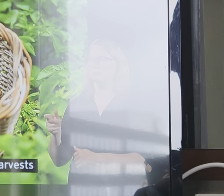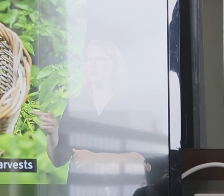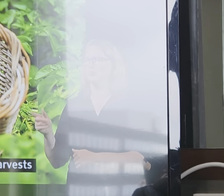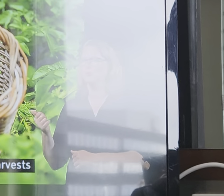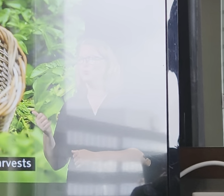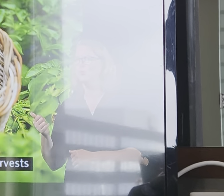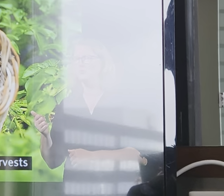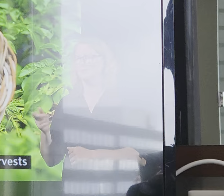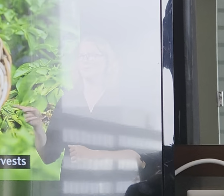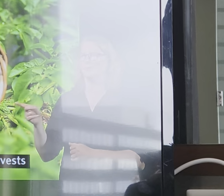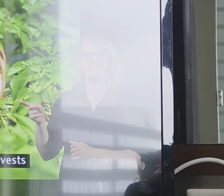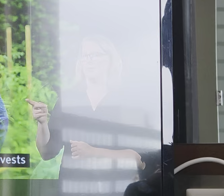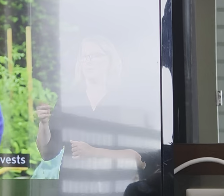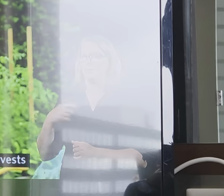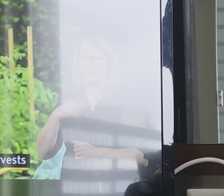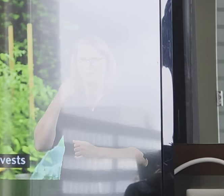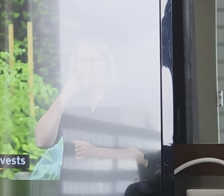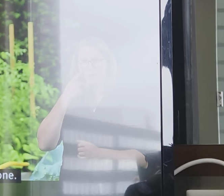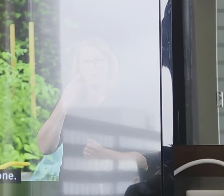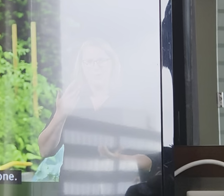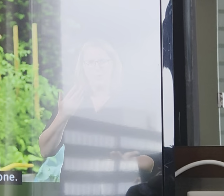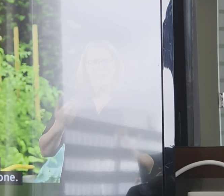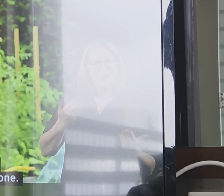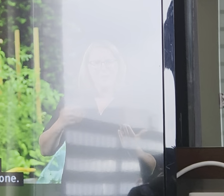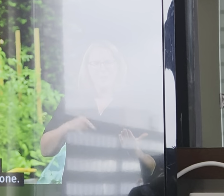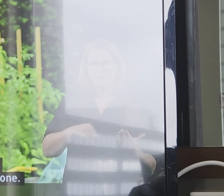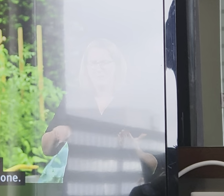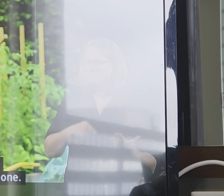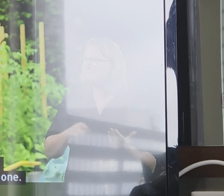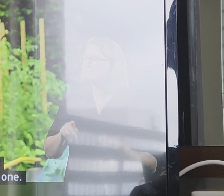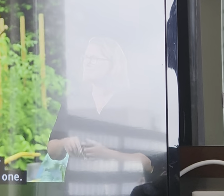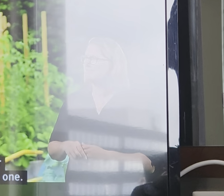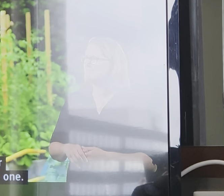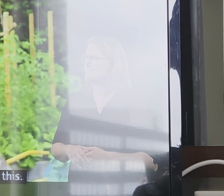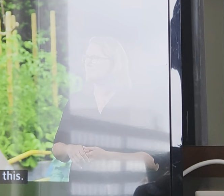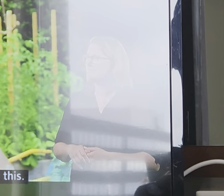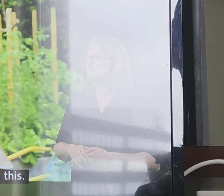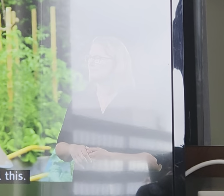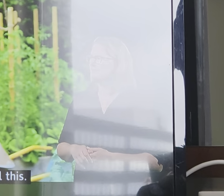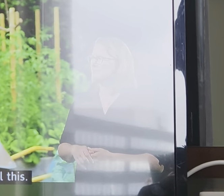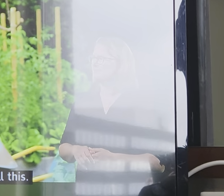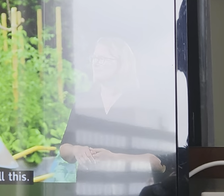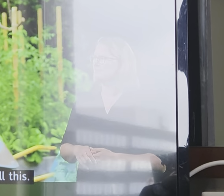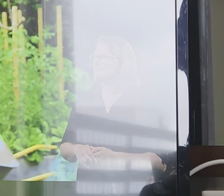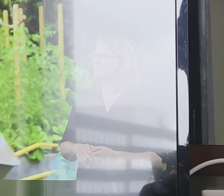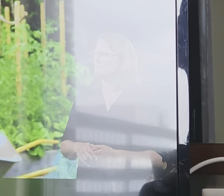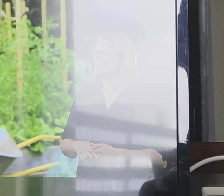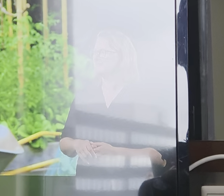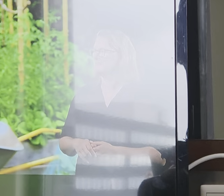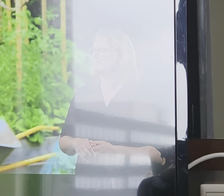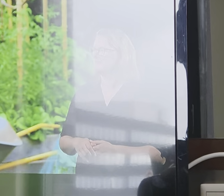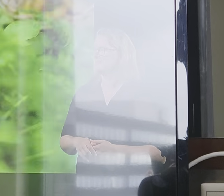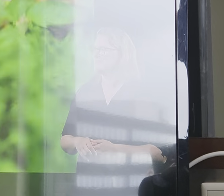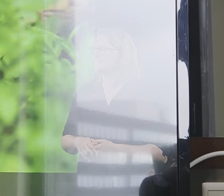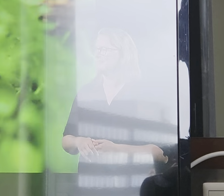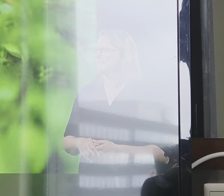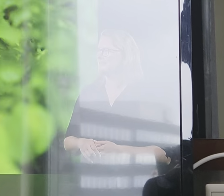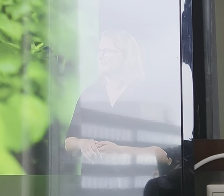container, and we'll compare the harvest of both. So let's do another one further along. This one, here we go, let's pull this.